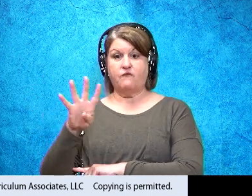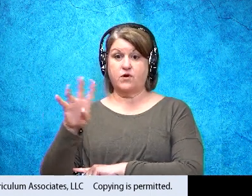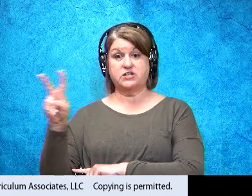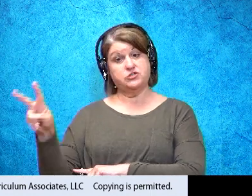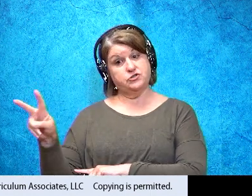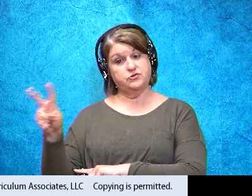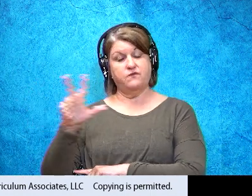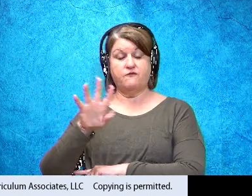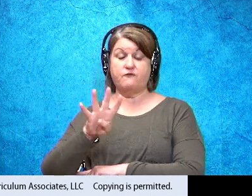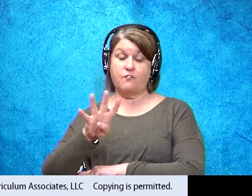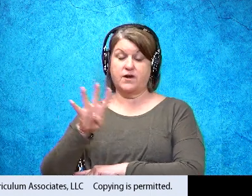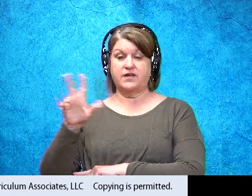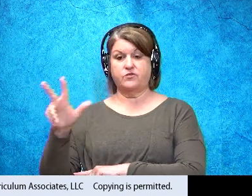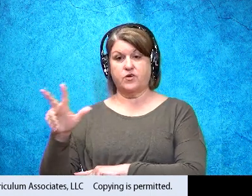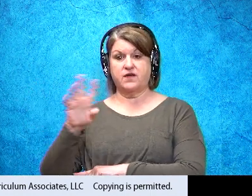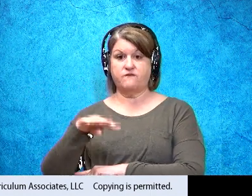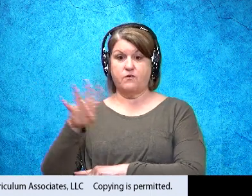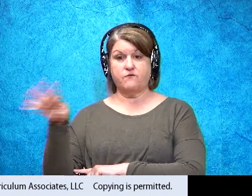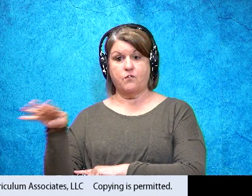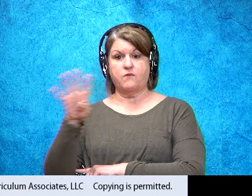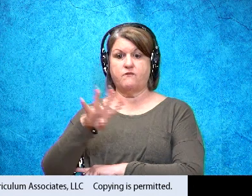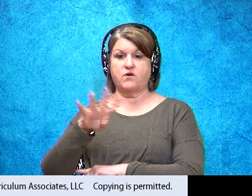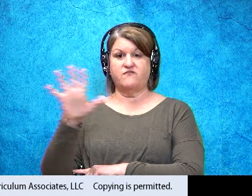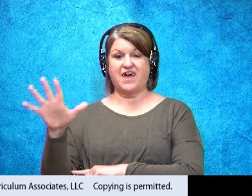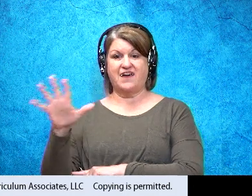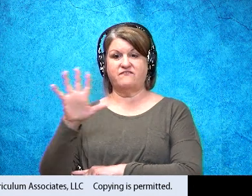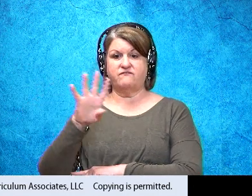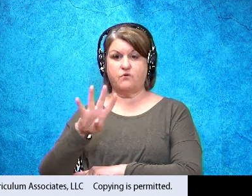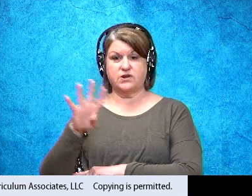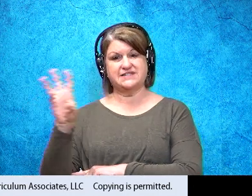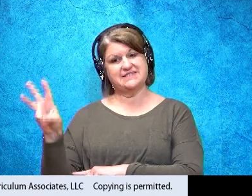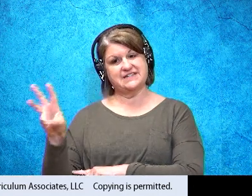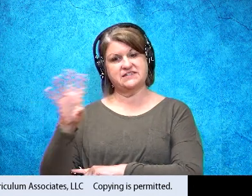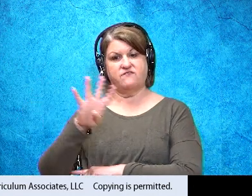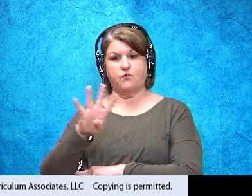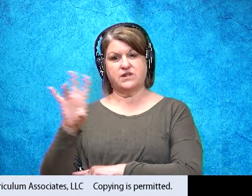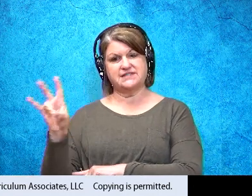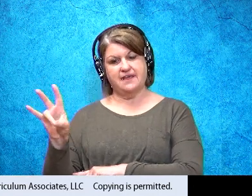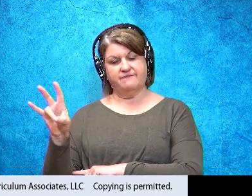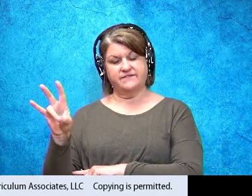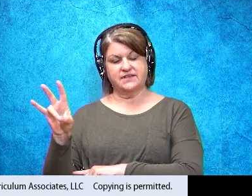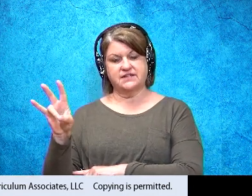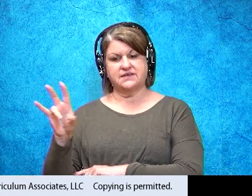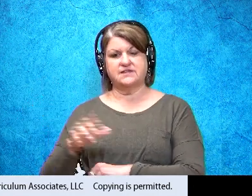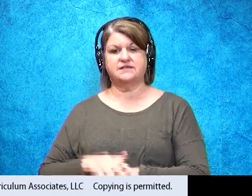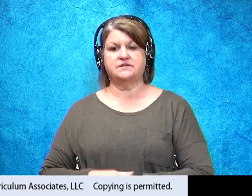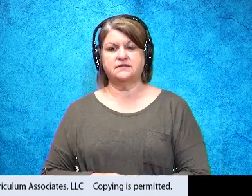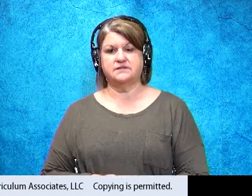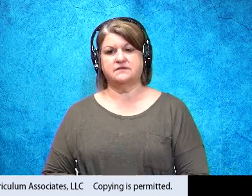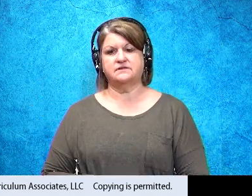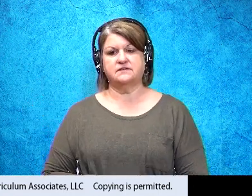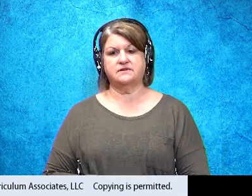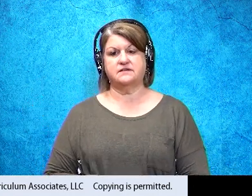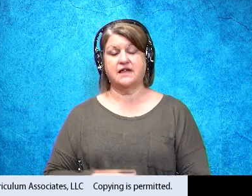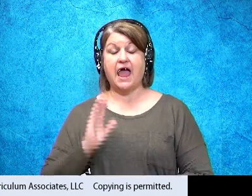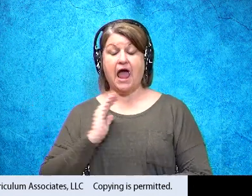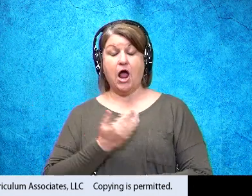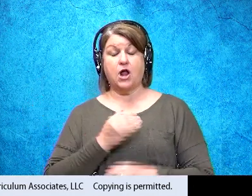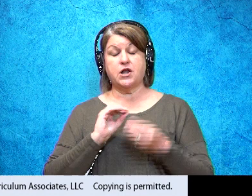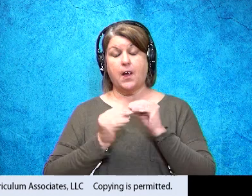42, 43, 44, 45, 46, 47. Our number